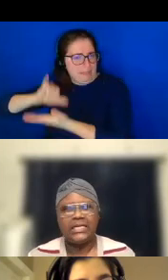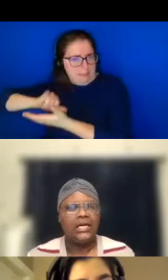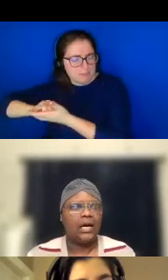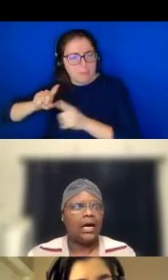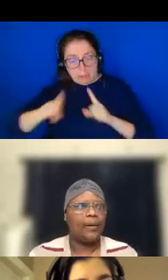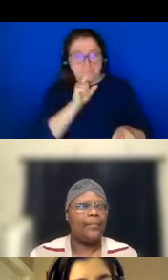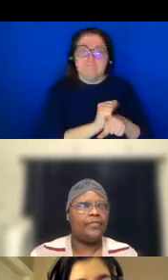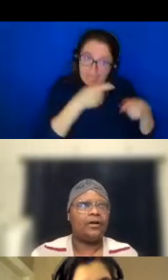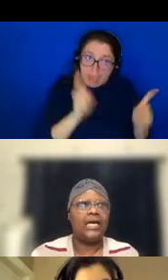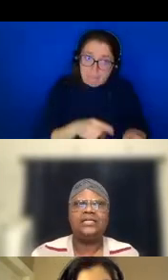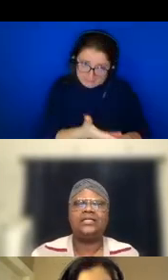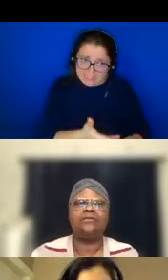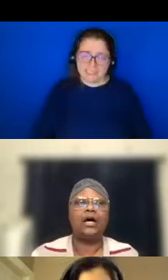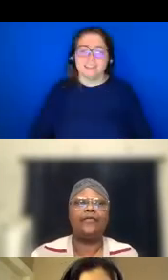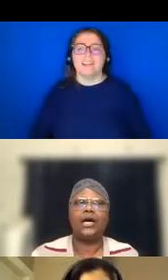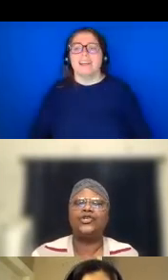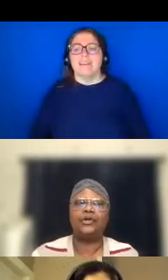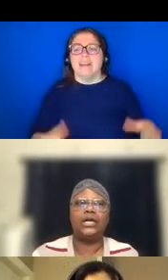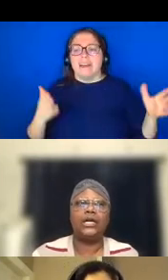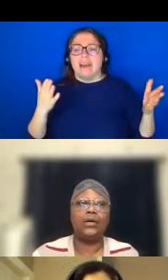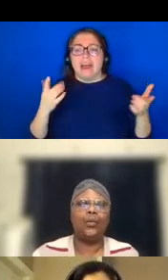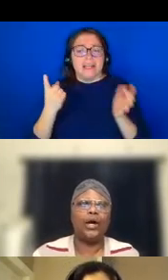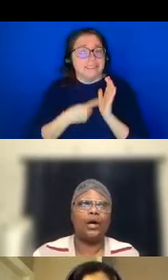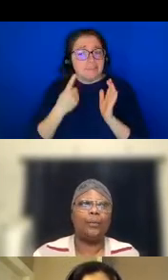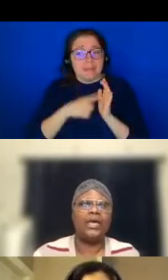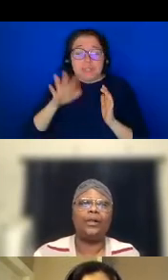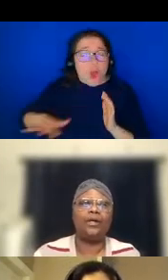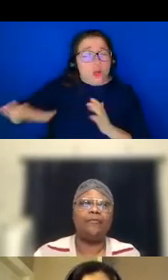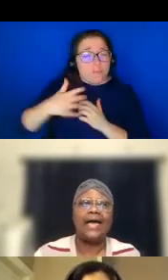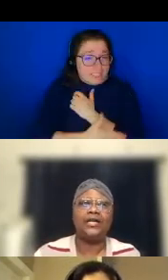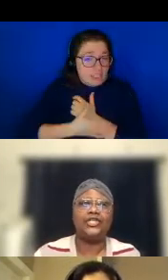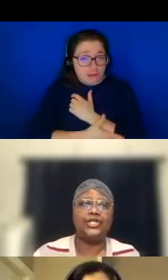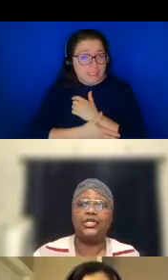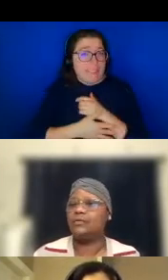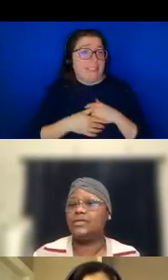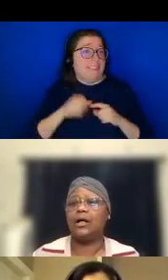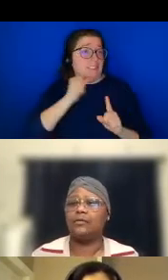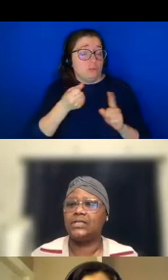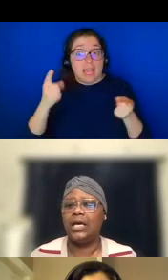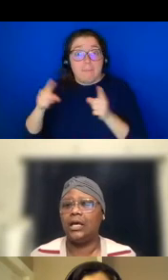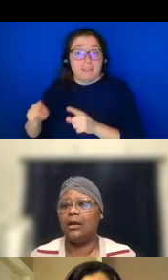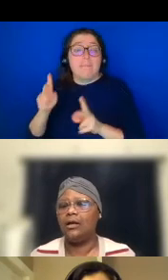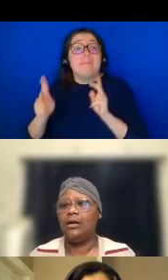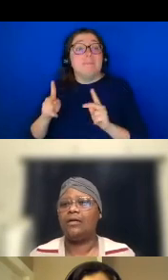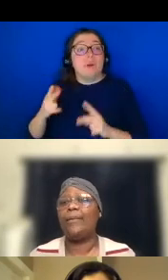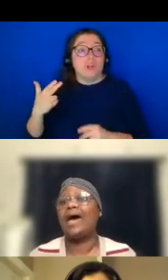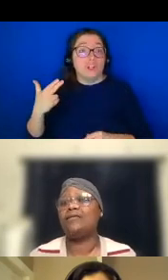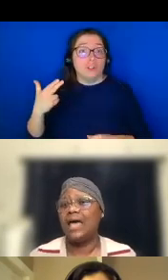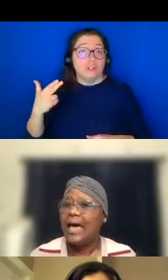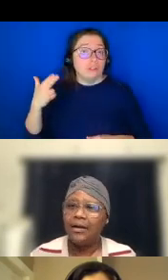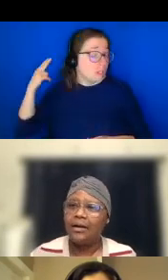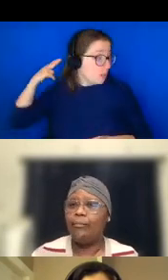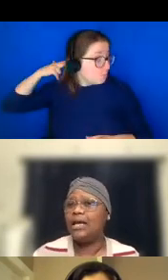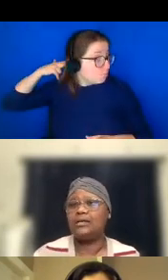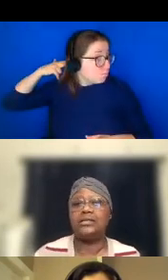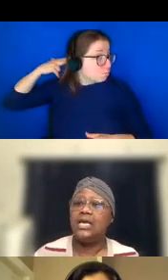it. There are cases around the country where people have managed to shoot themselves in the back of the